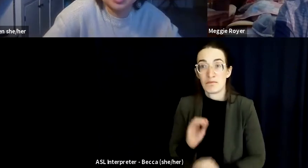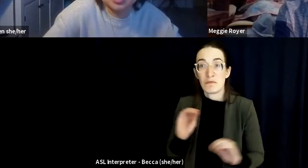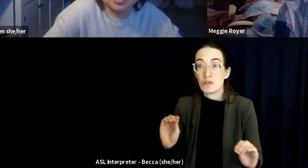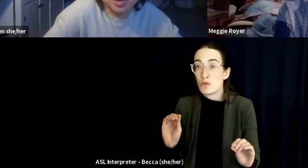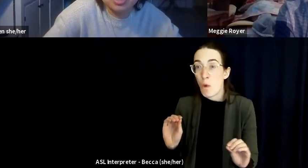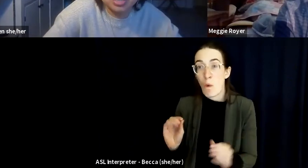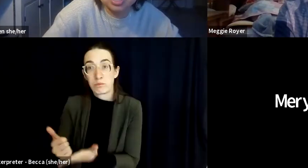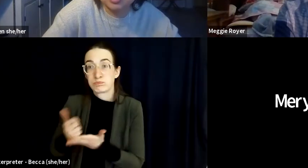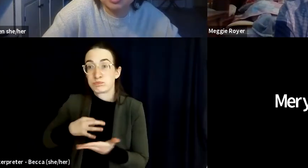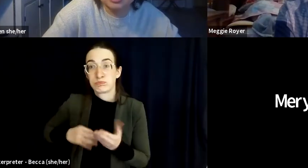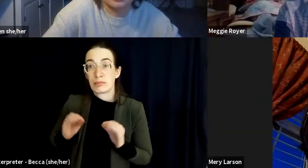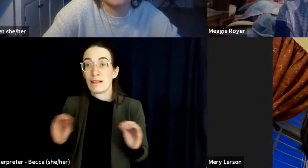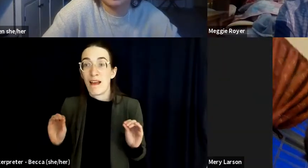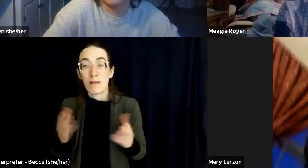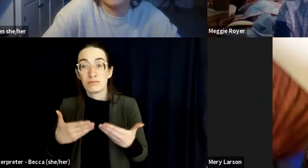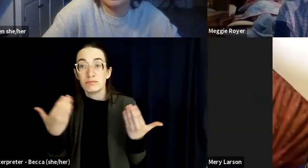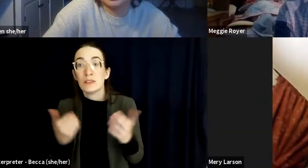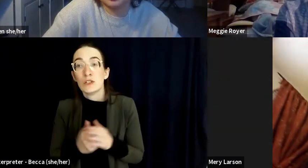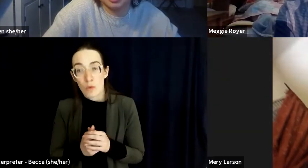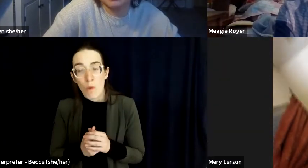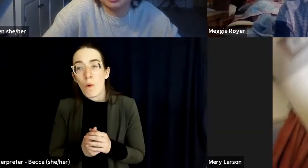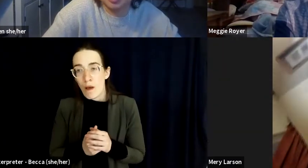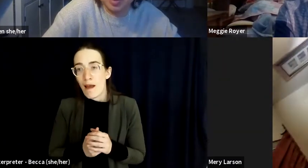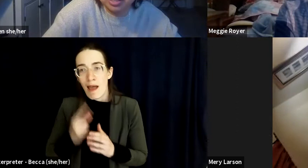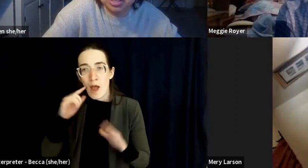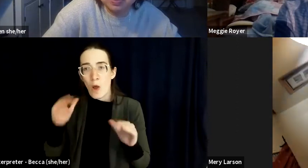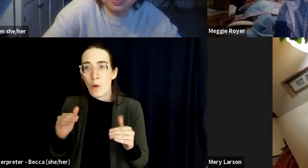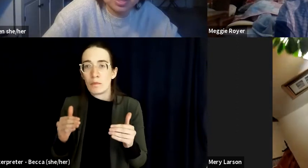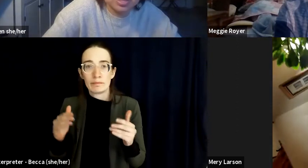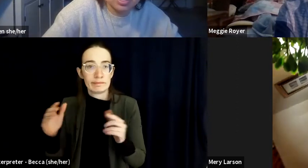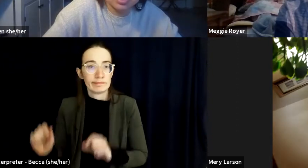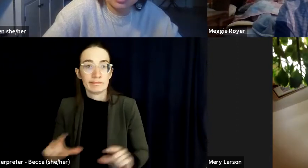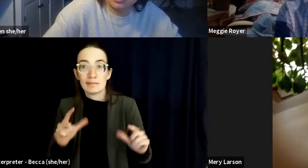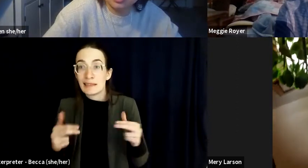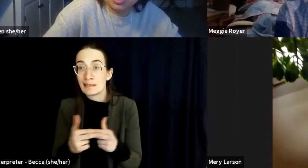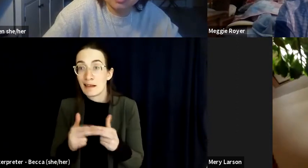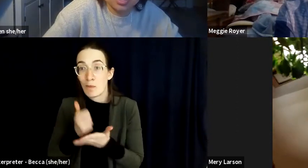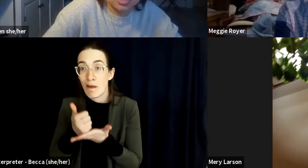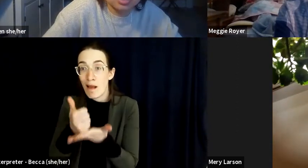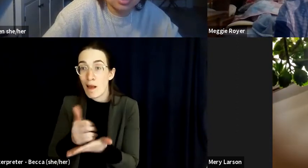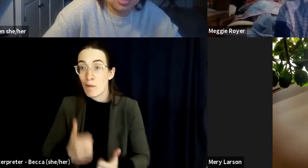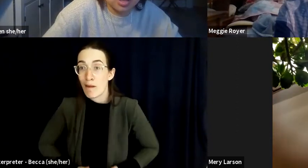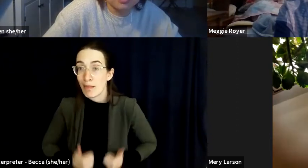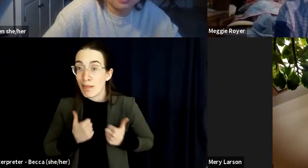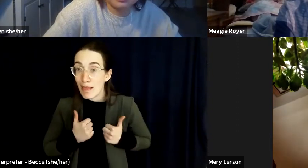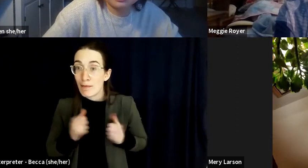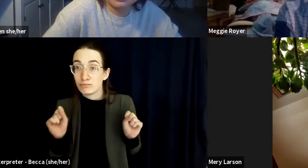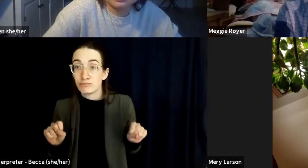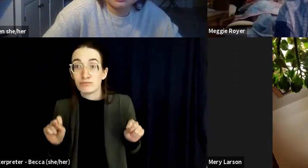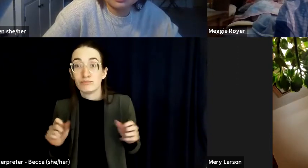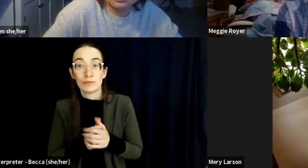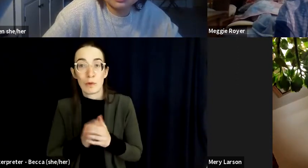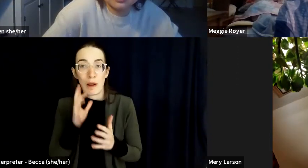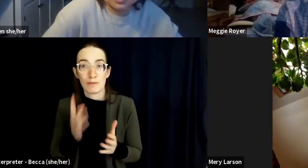each of you will find the next few slides relevant to your life in some capacity. So we'll dive right into that.